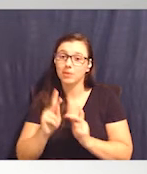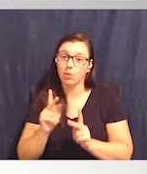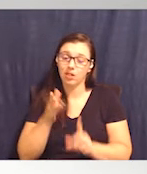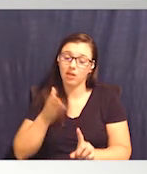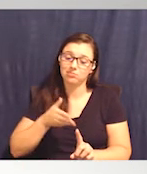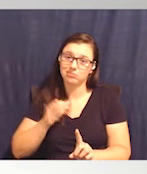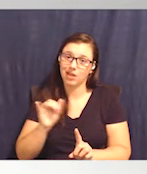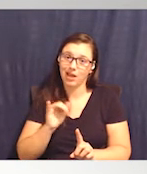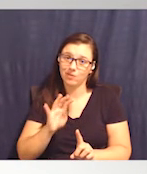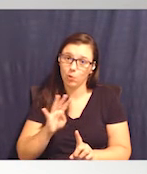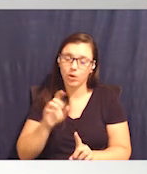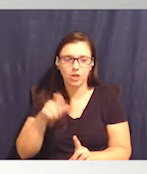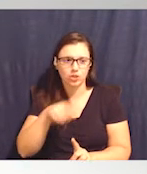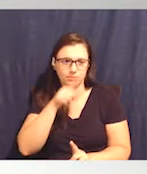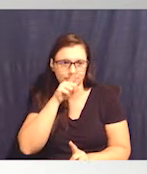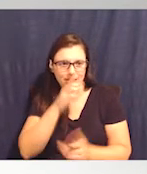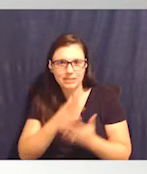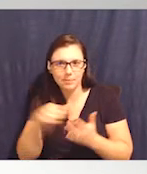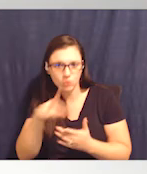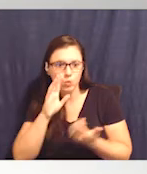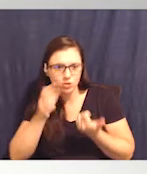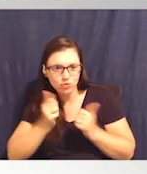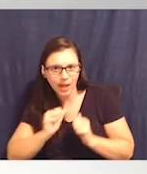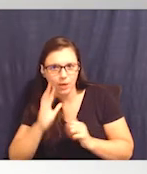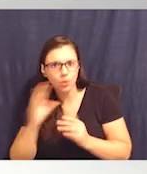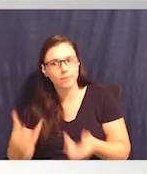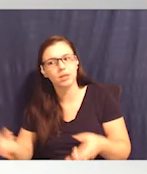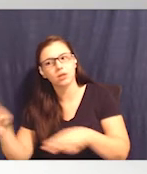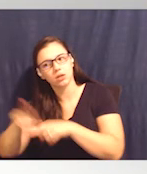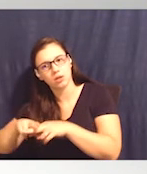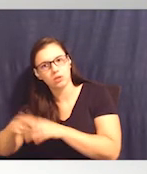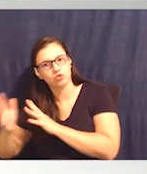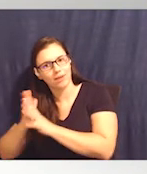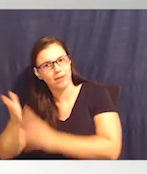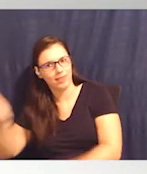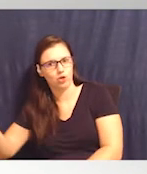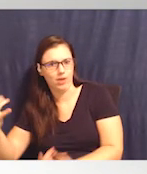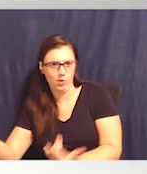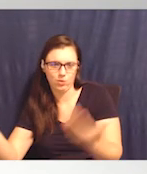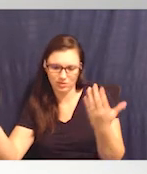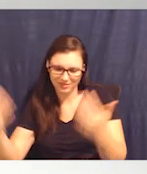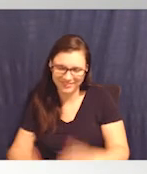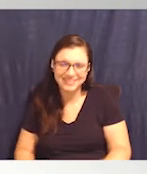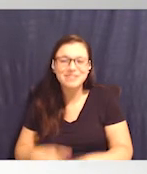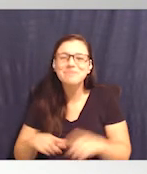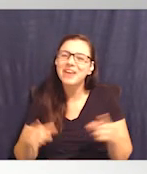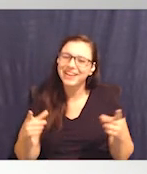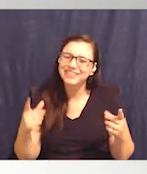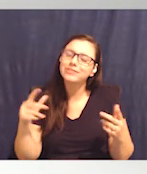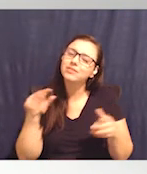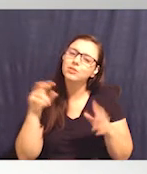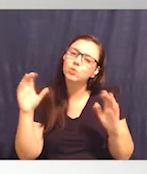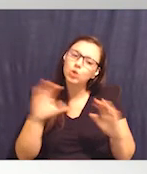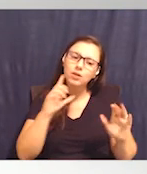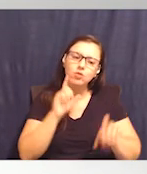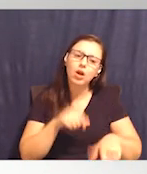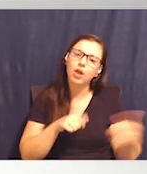now some of you are going to try it and there's going to be more traffic out there. But you look for alternative routes. Just